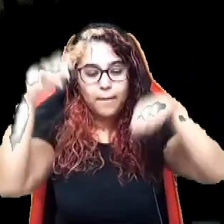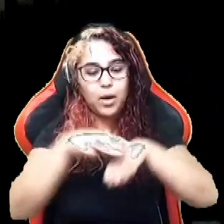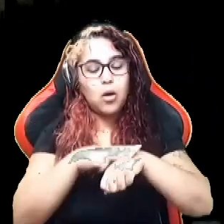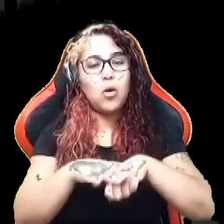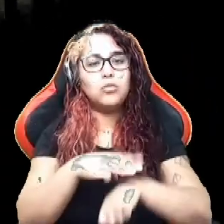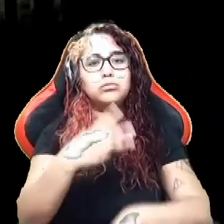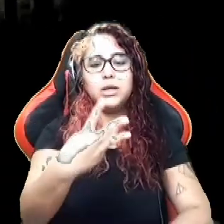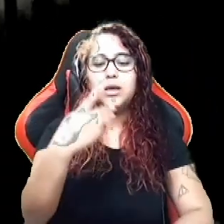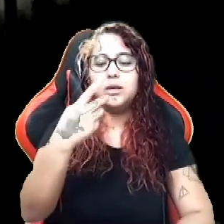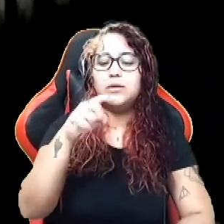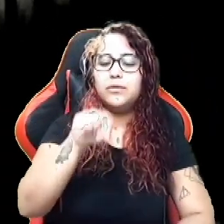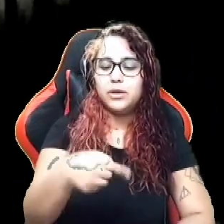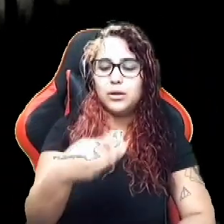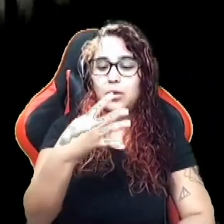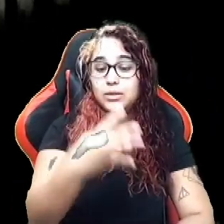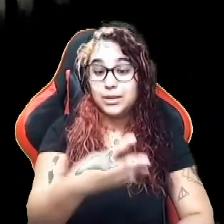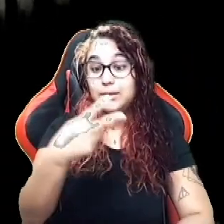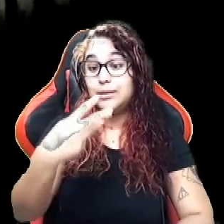a brown panda.